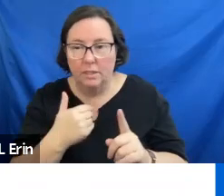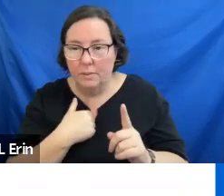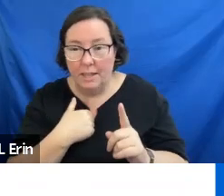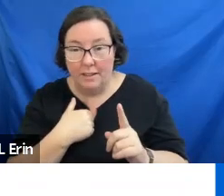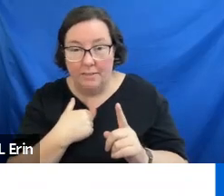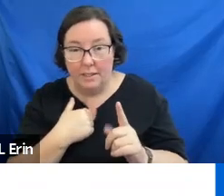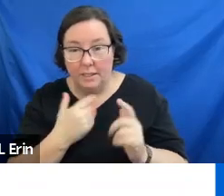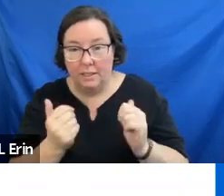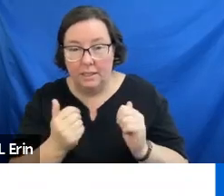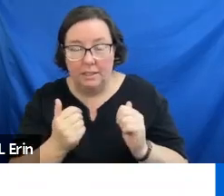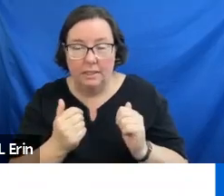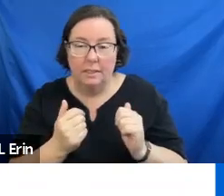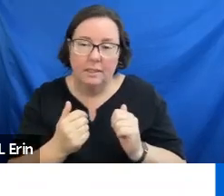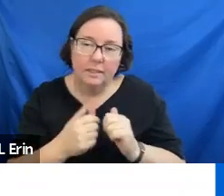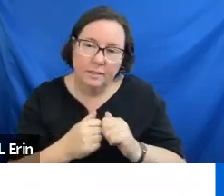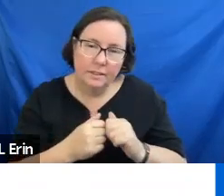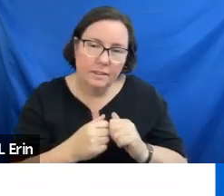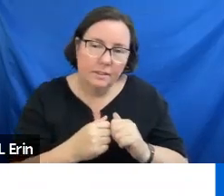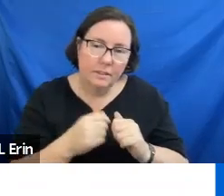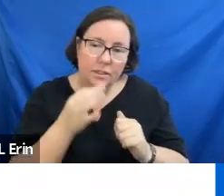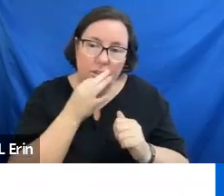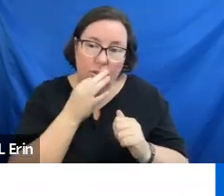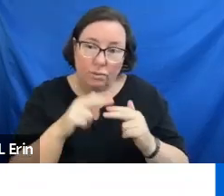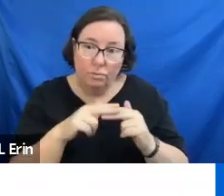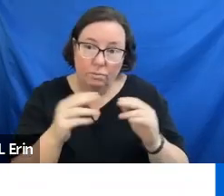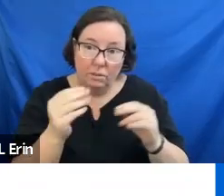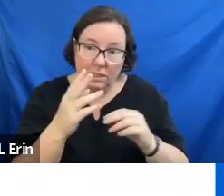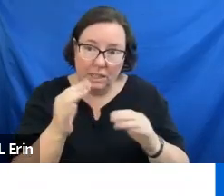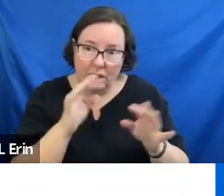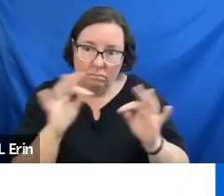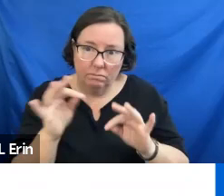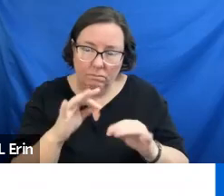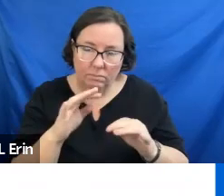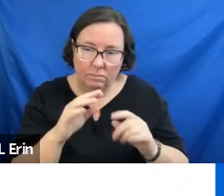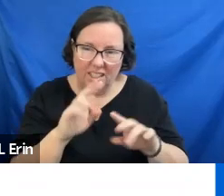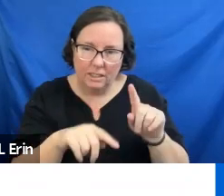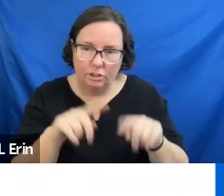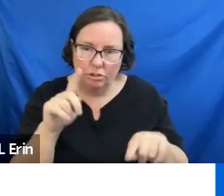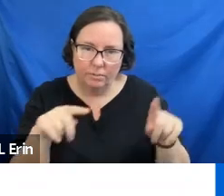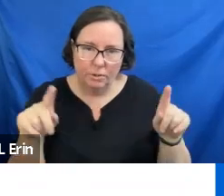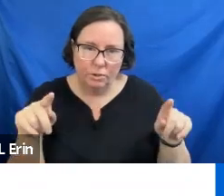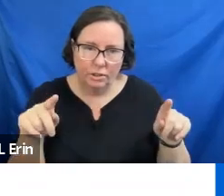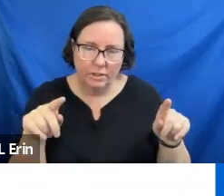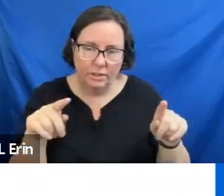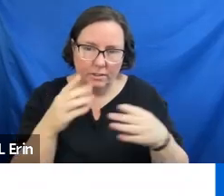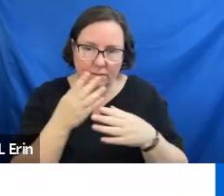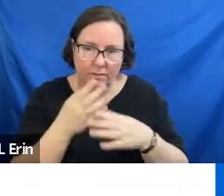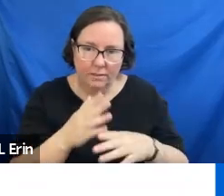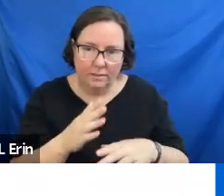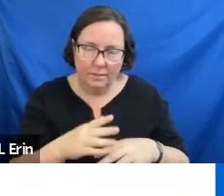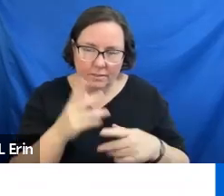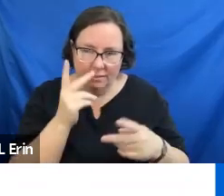have coming in future slides kind of a distribution